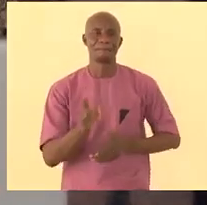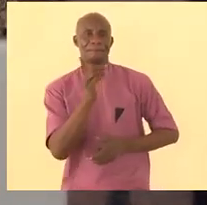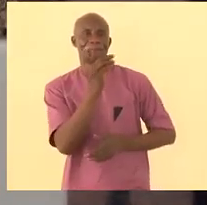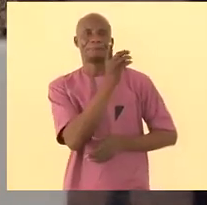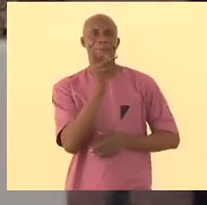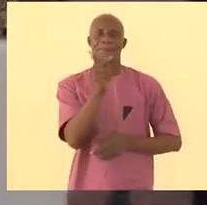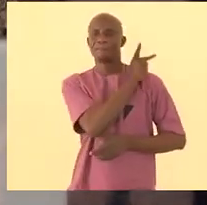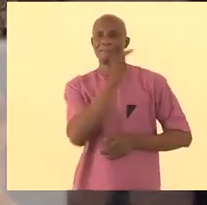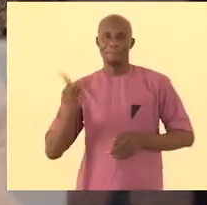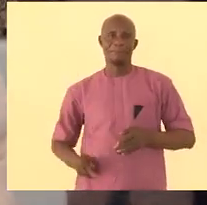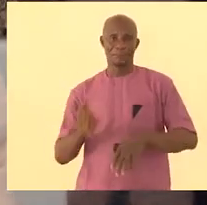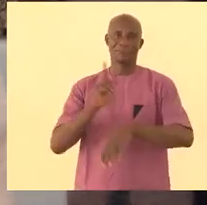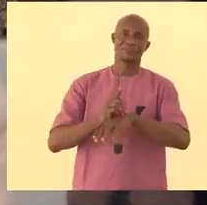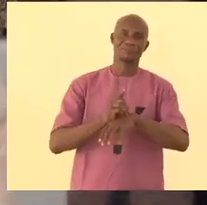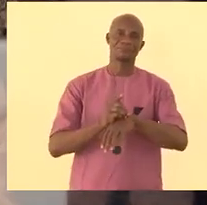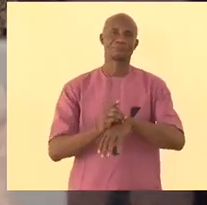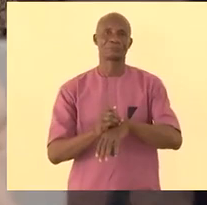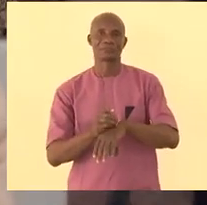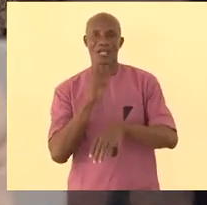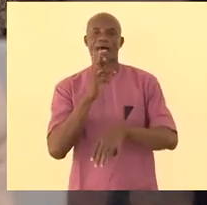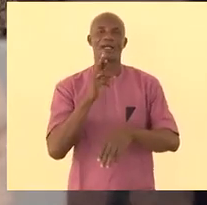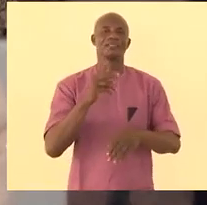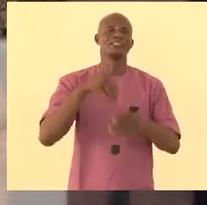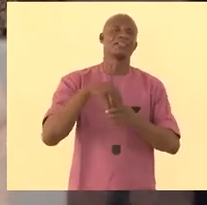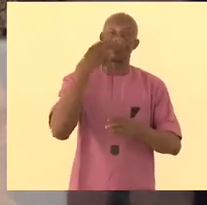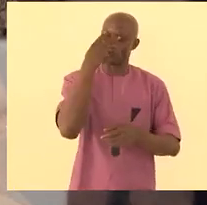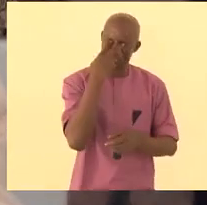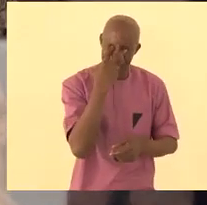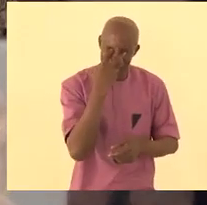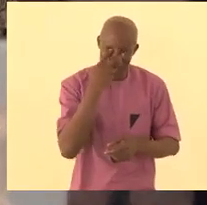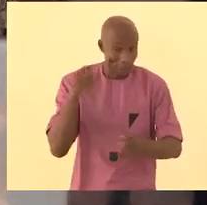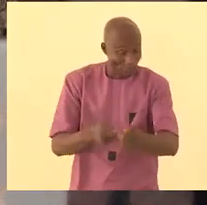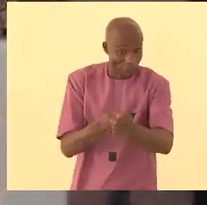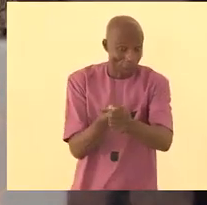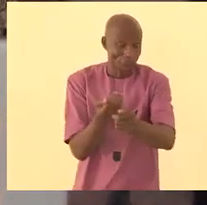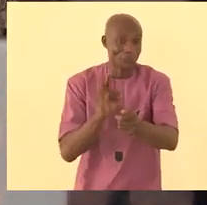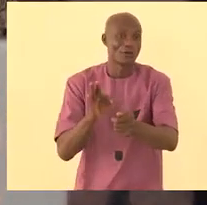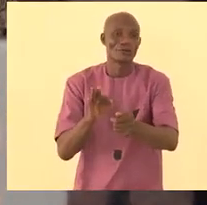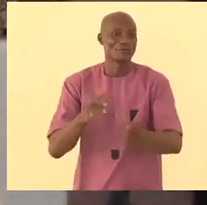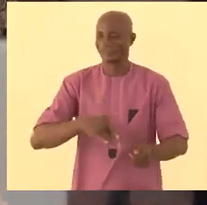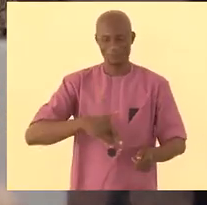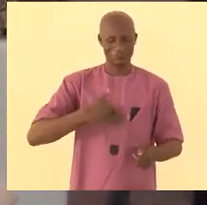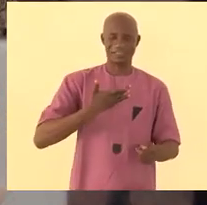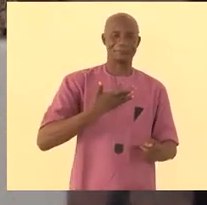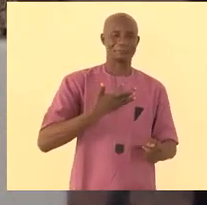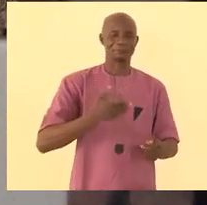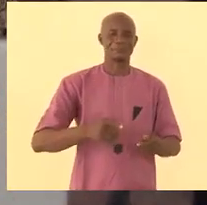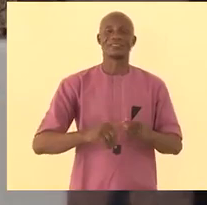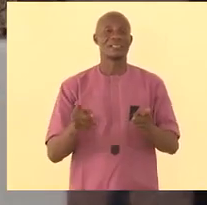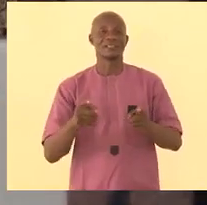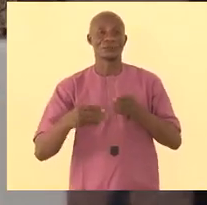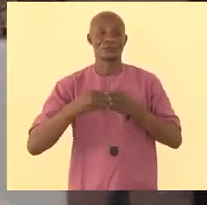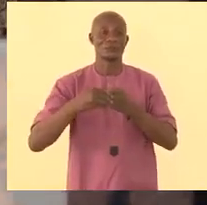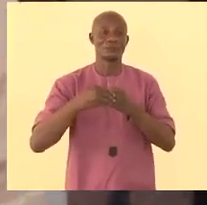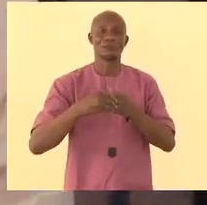The kingdoms of the earth are absorbed in the blind pursuit of sensual desires. And the guiding principle